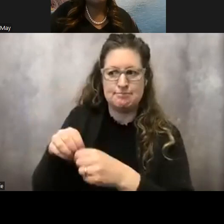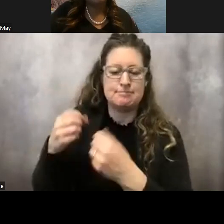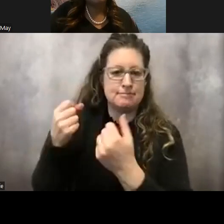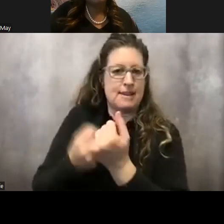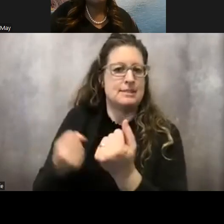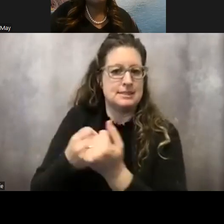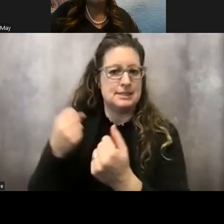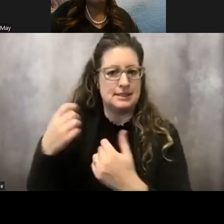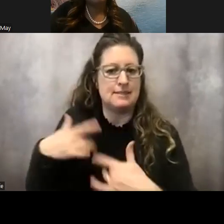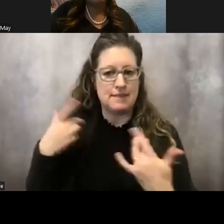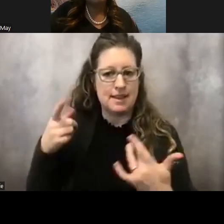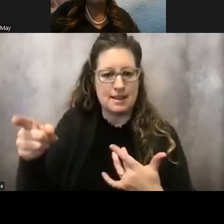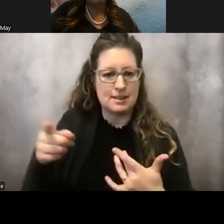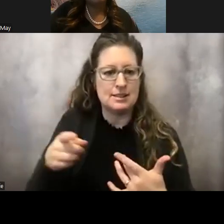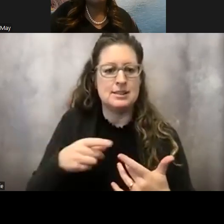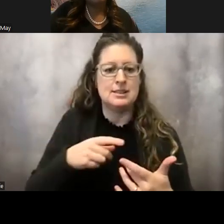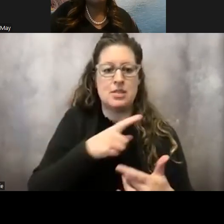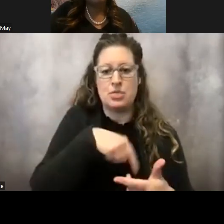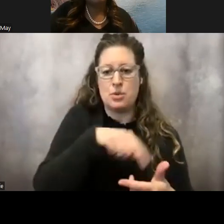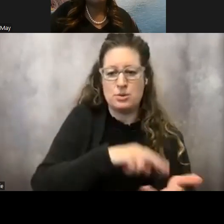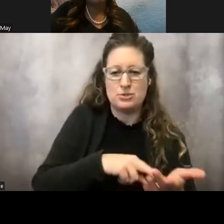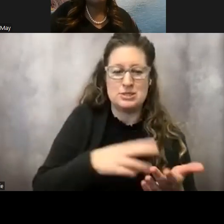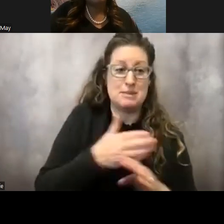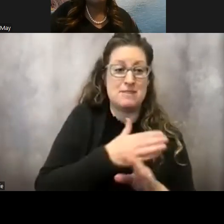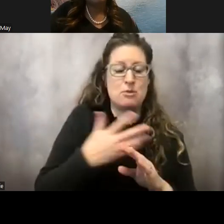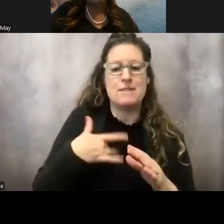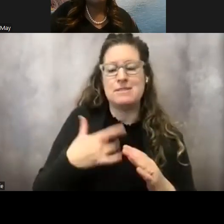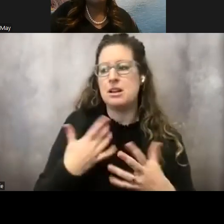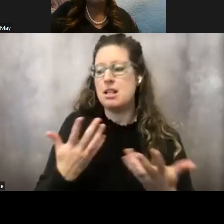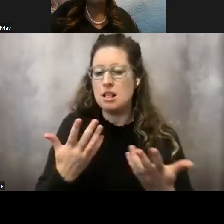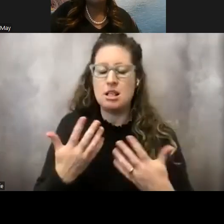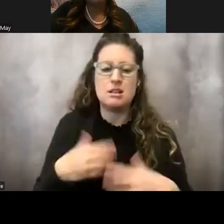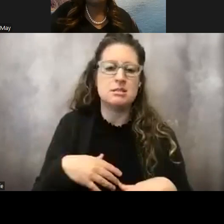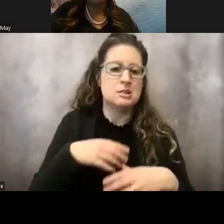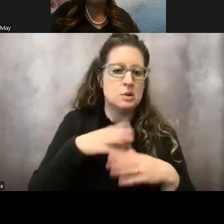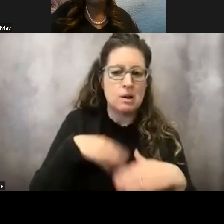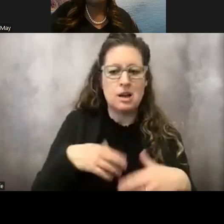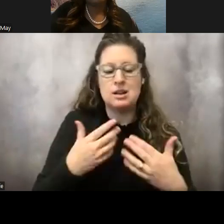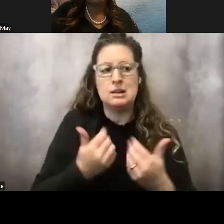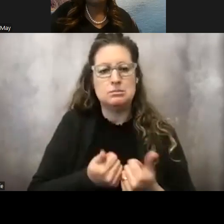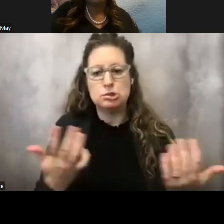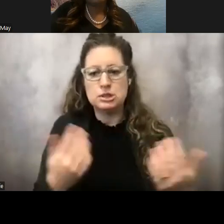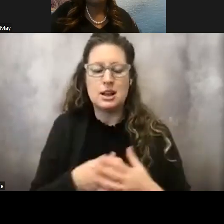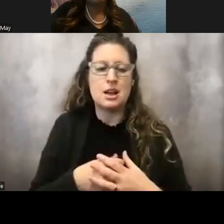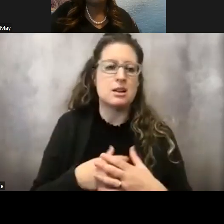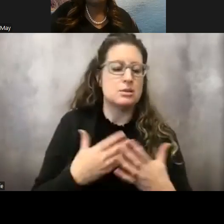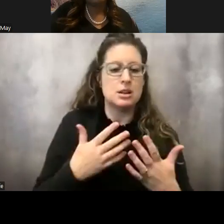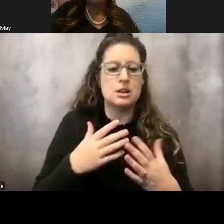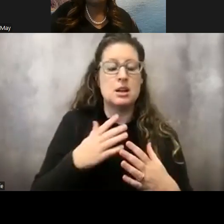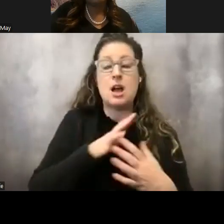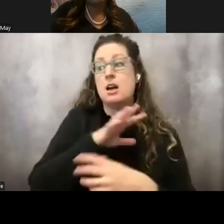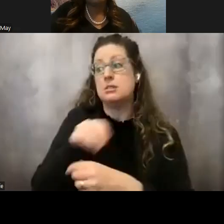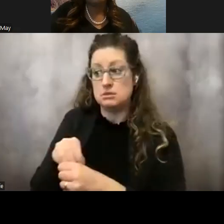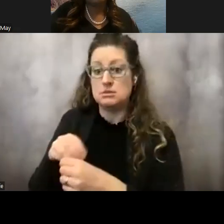went, quite used up and burned out, and to some extent they came away from that